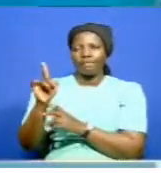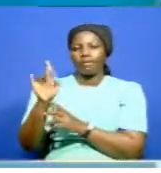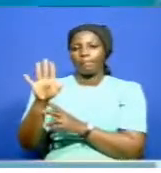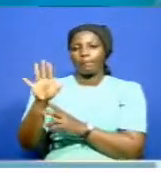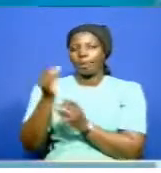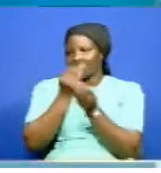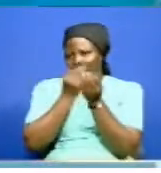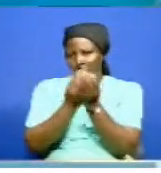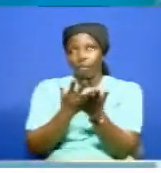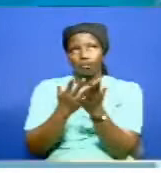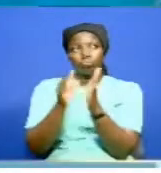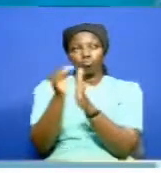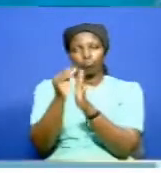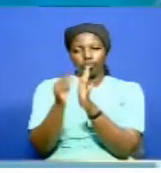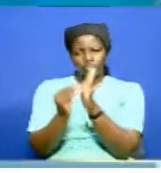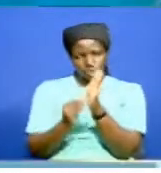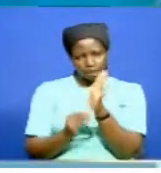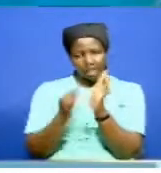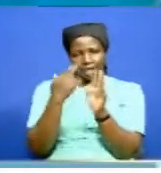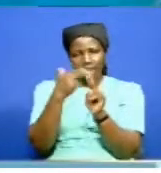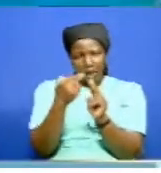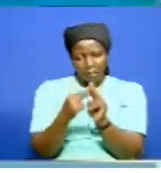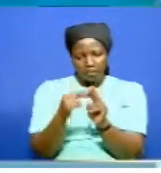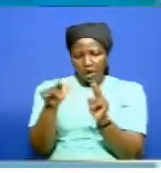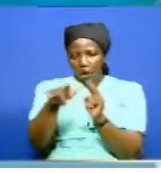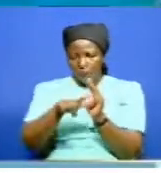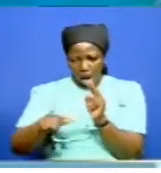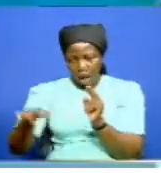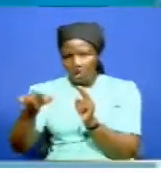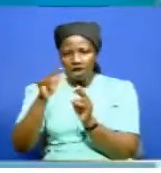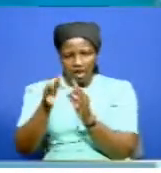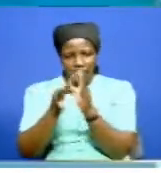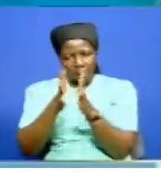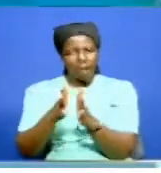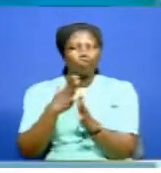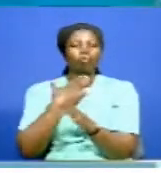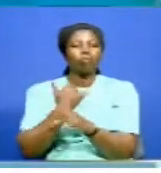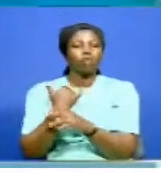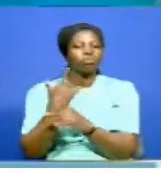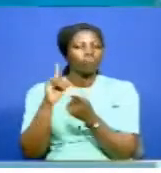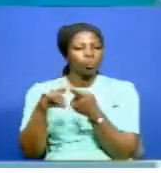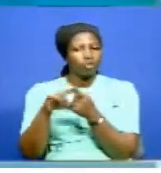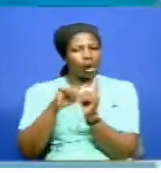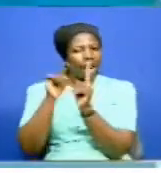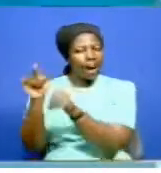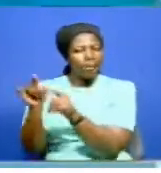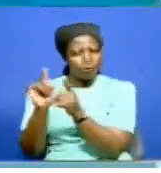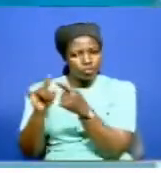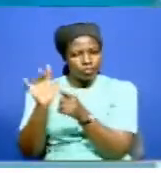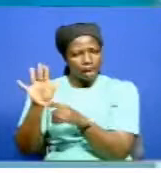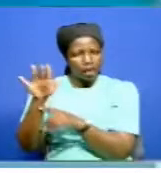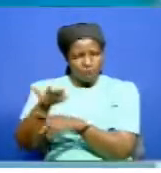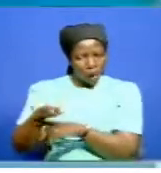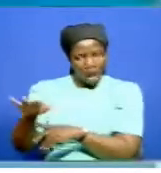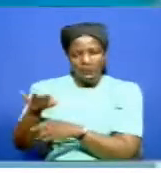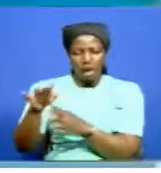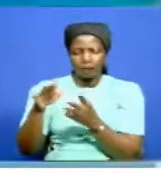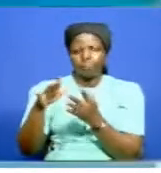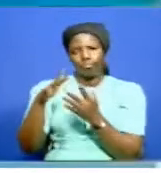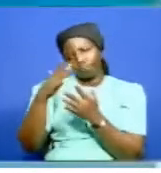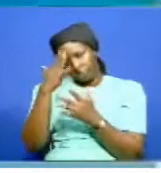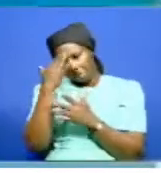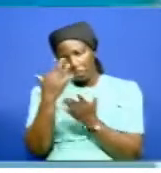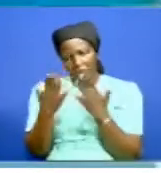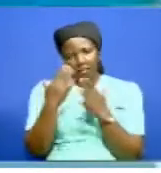credentials, name, your location in case somebody needs to go to you. In case of an adverse event